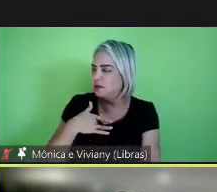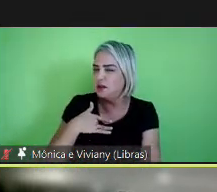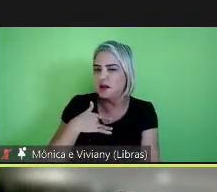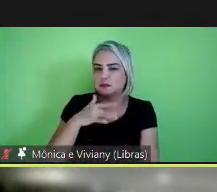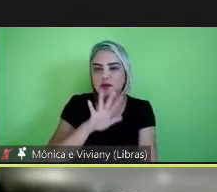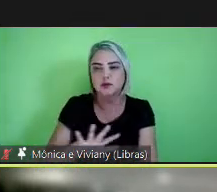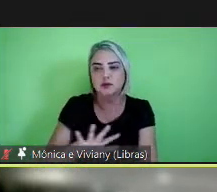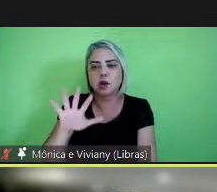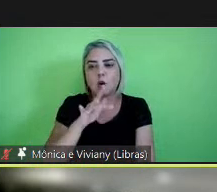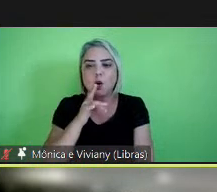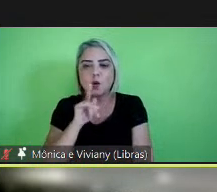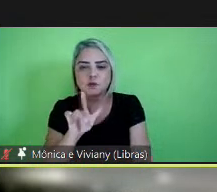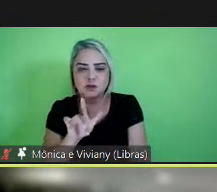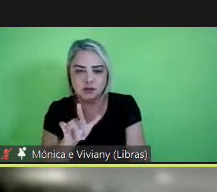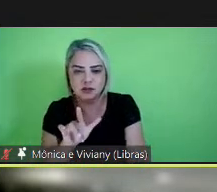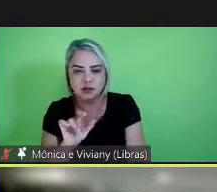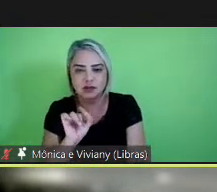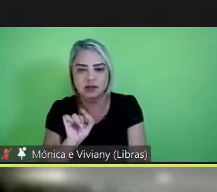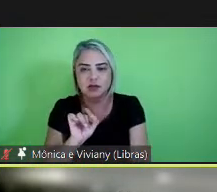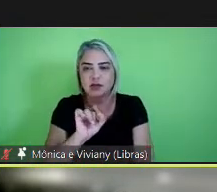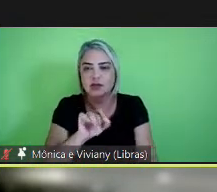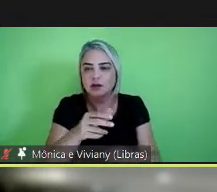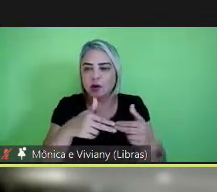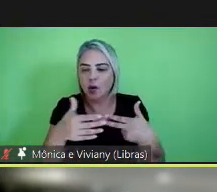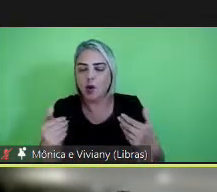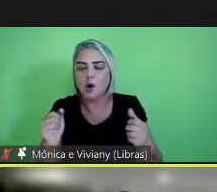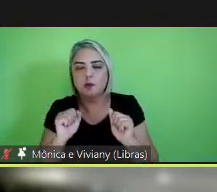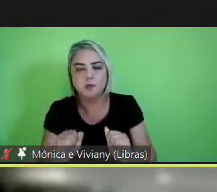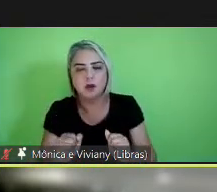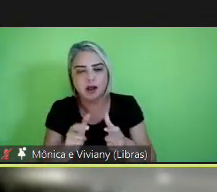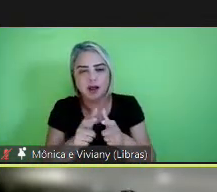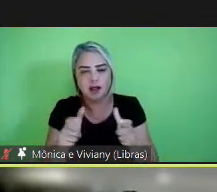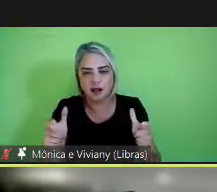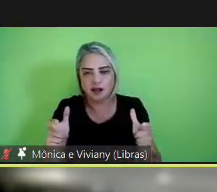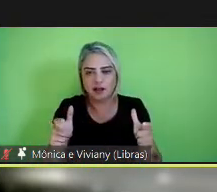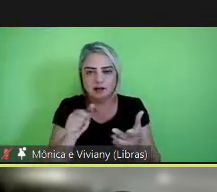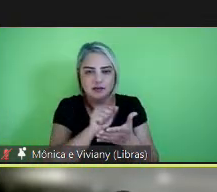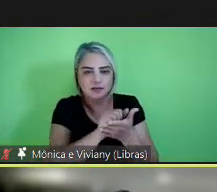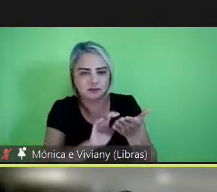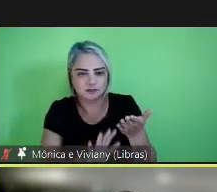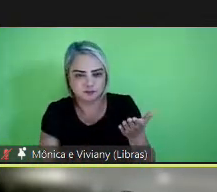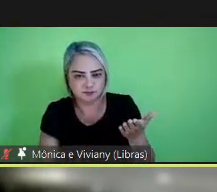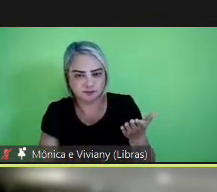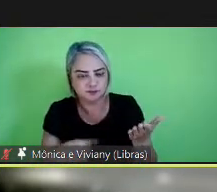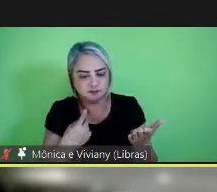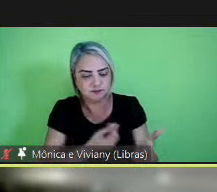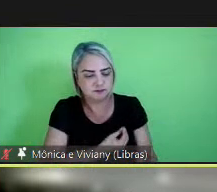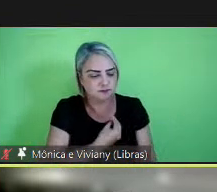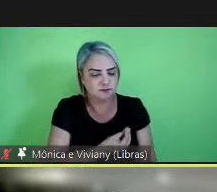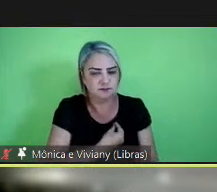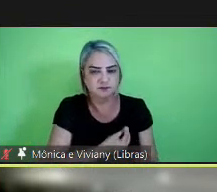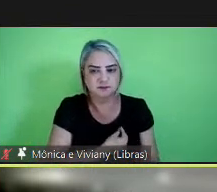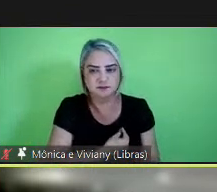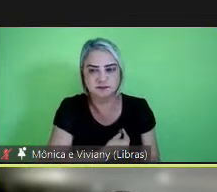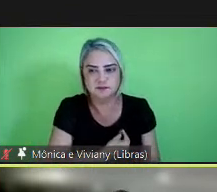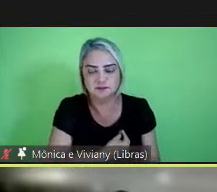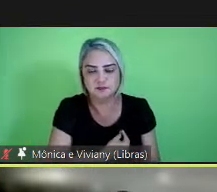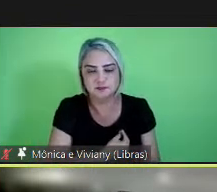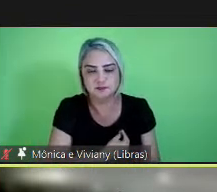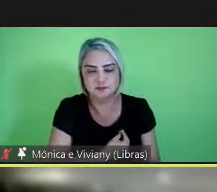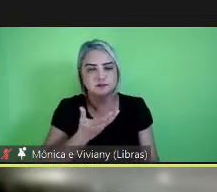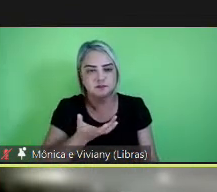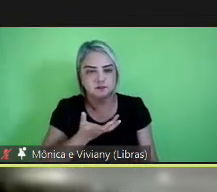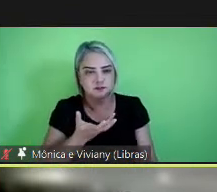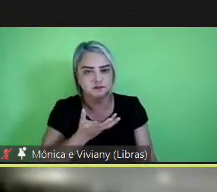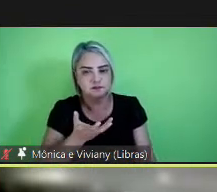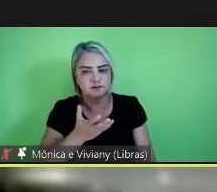will help to enable and amplify action at a local level. We all live in places, and we want those places to be the healthiest they can be